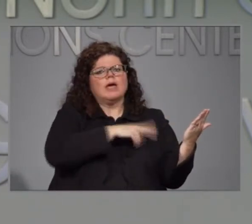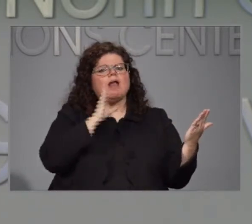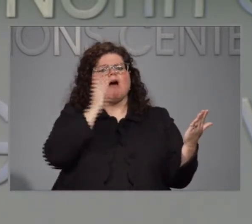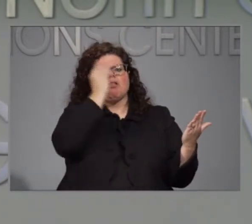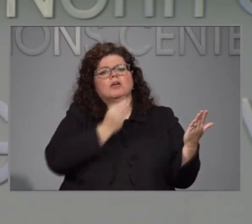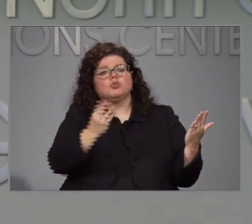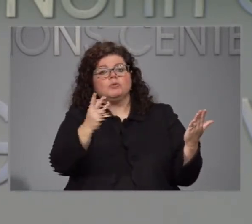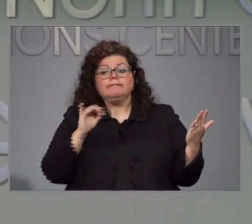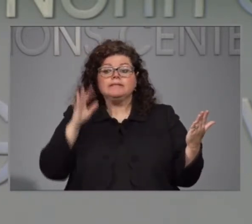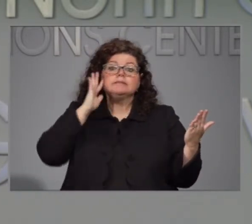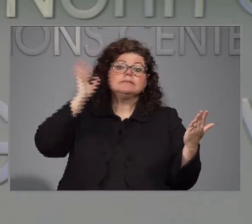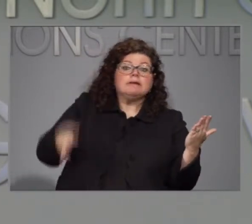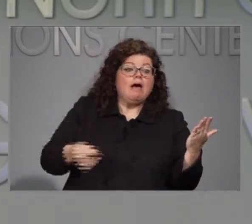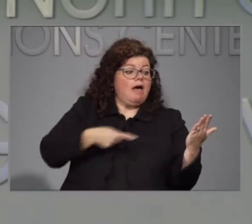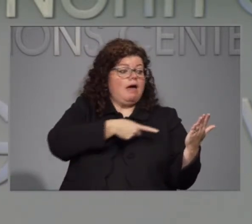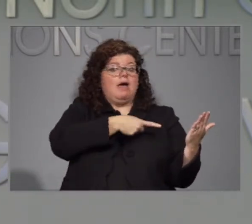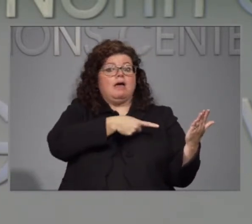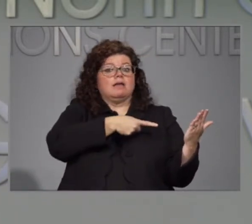decision. Thanks.